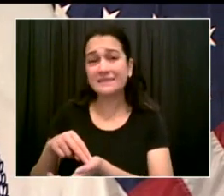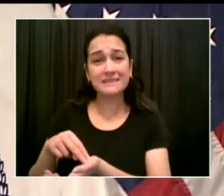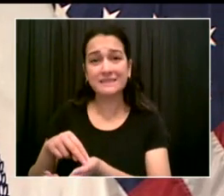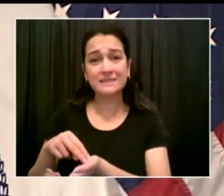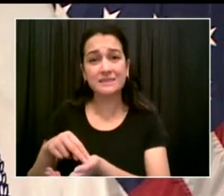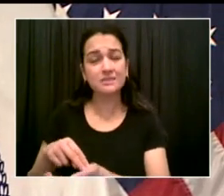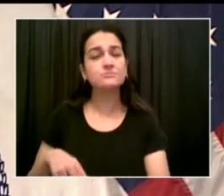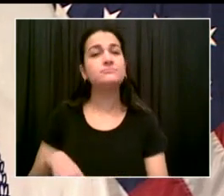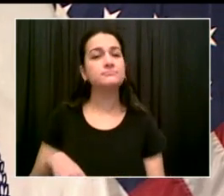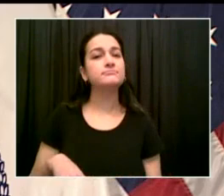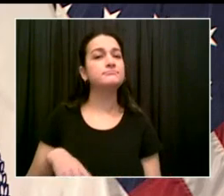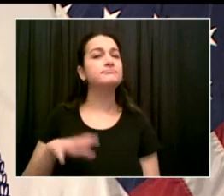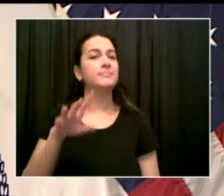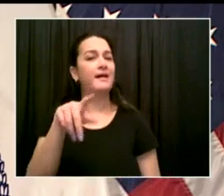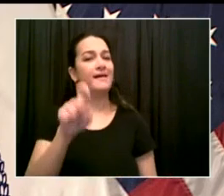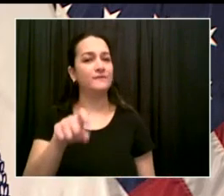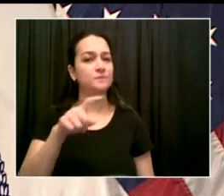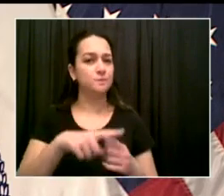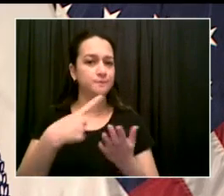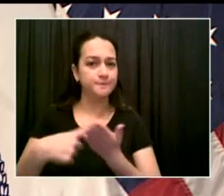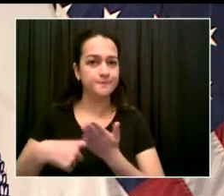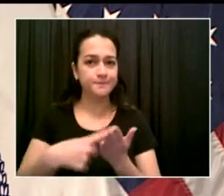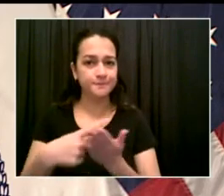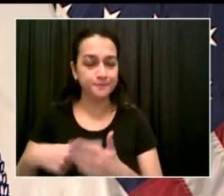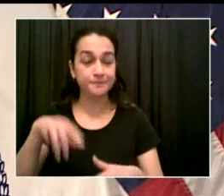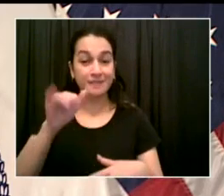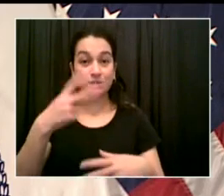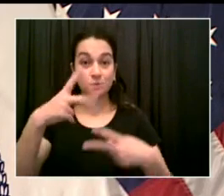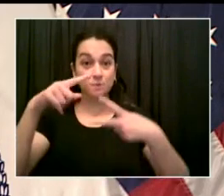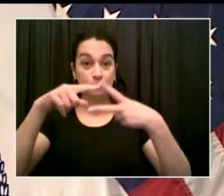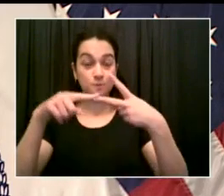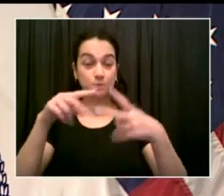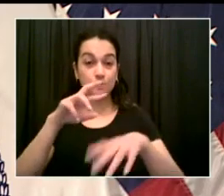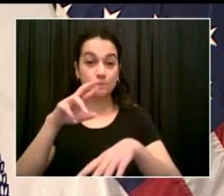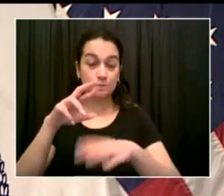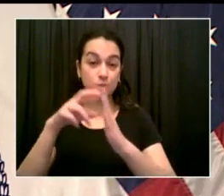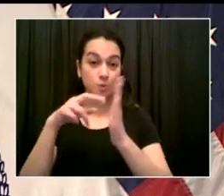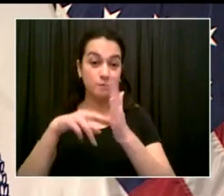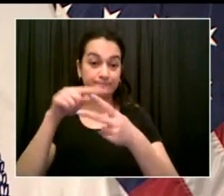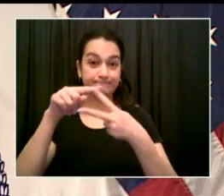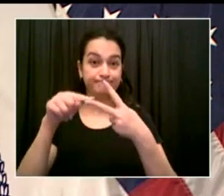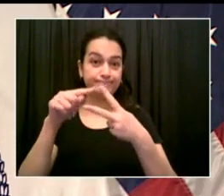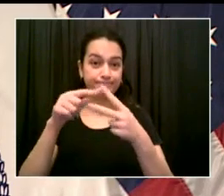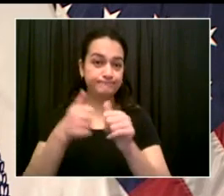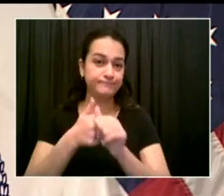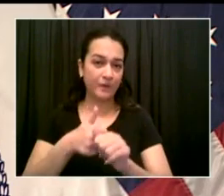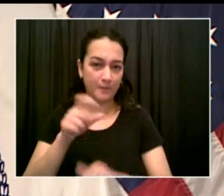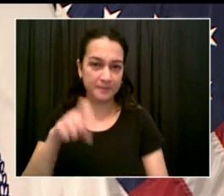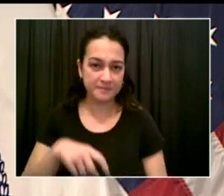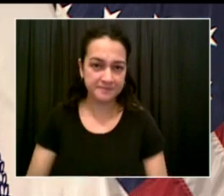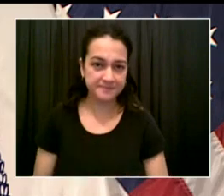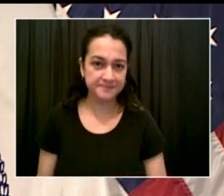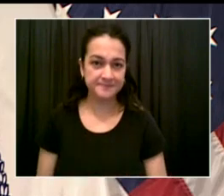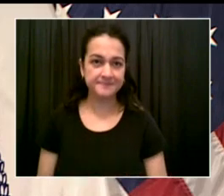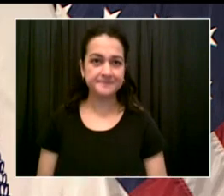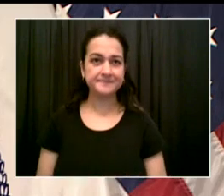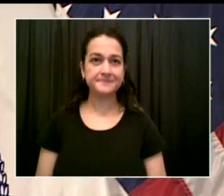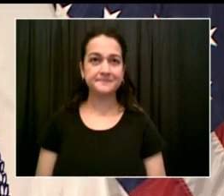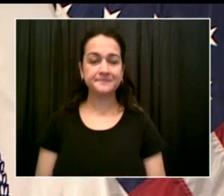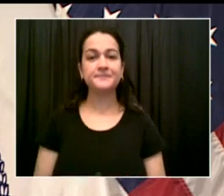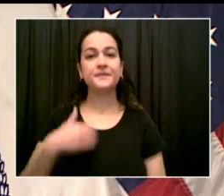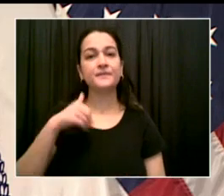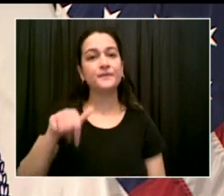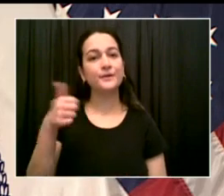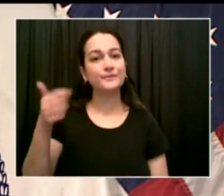organizations on what they have to do to eradicate racism and address equity. She is a New York City-based emergency room physician and founder of